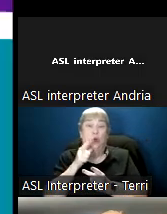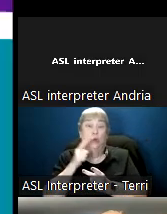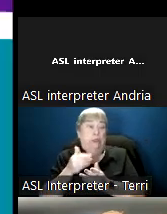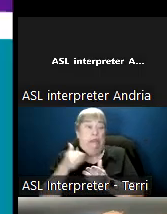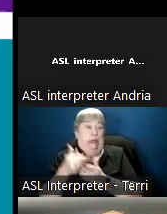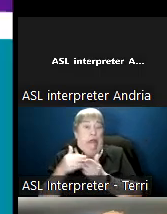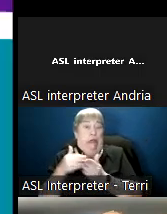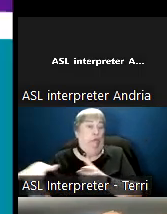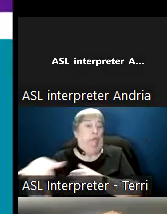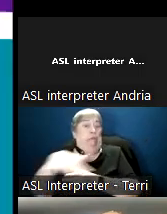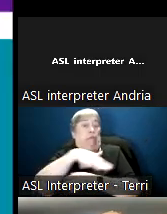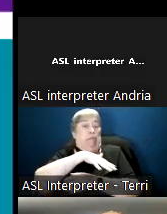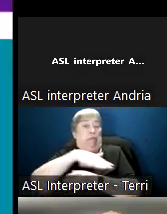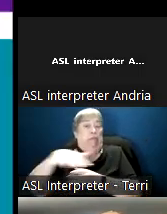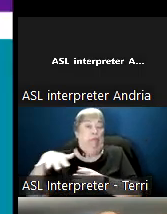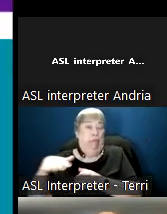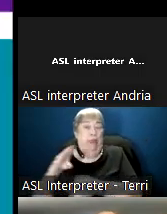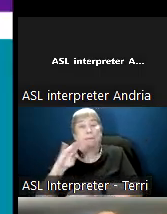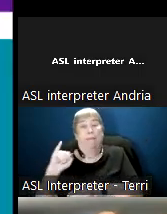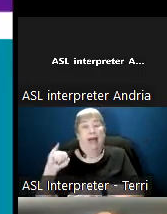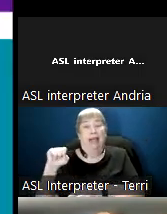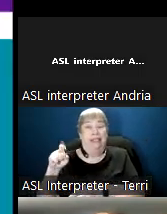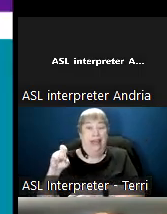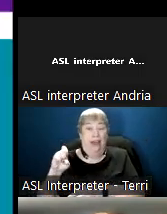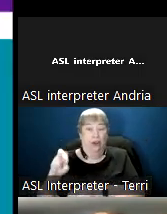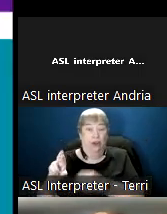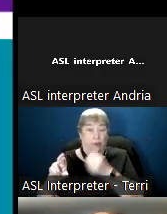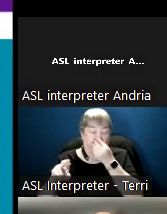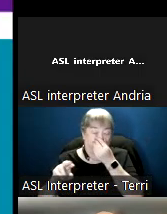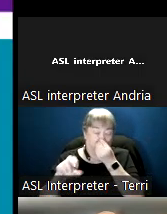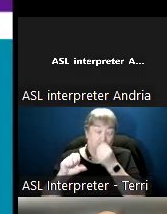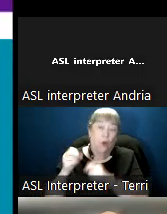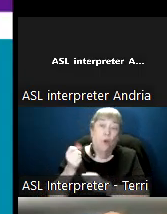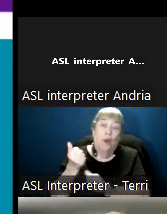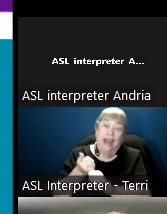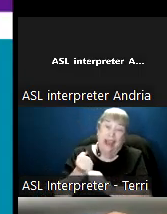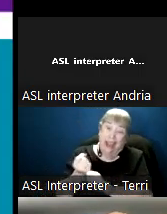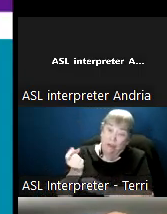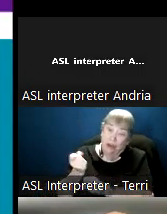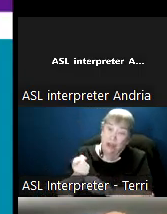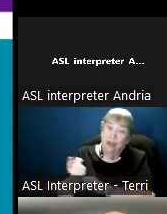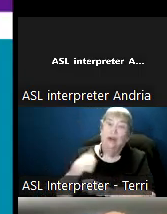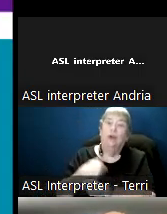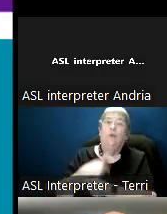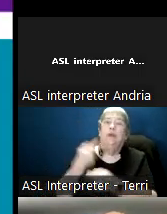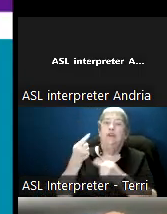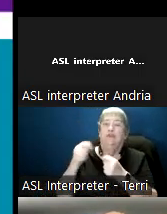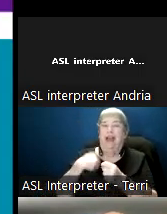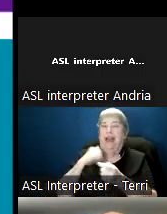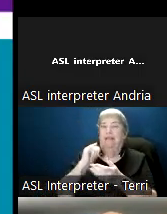And so, you know, each year we try to make sure that we do that and we put out this